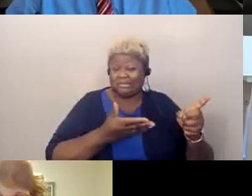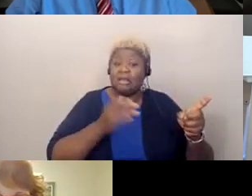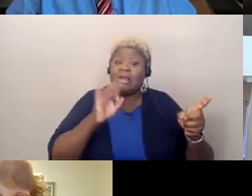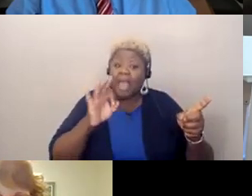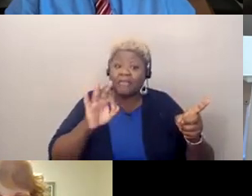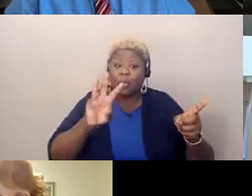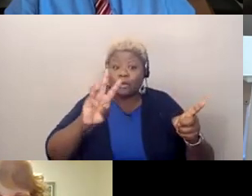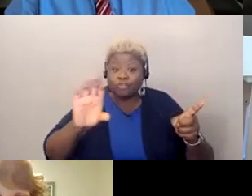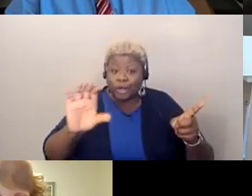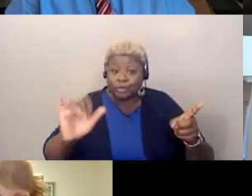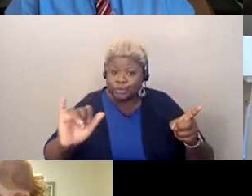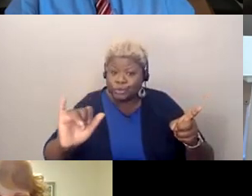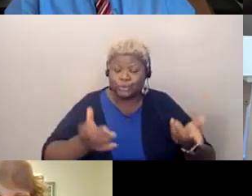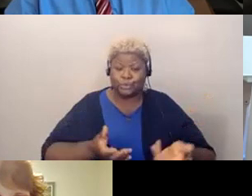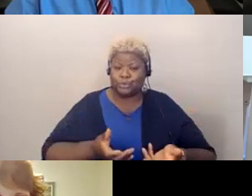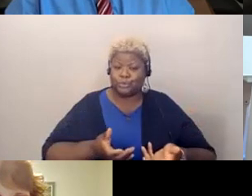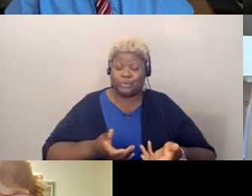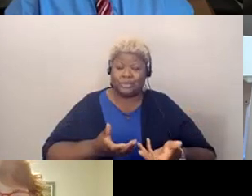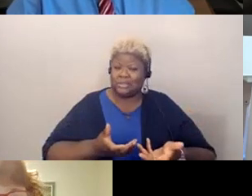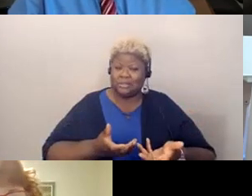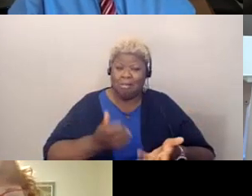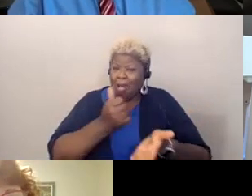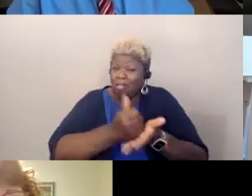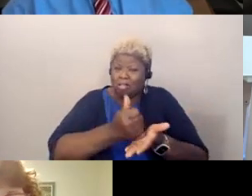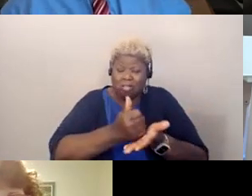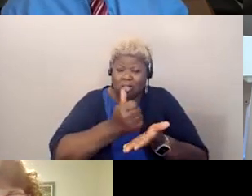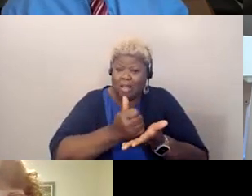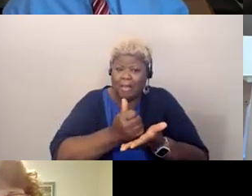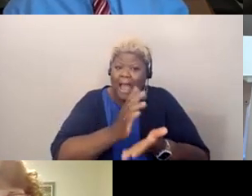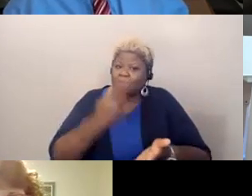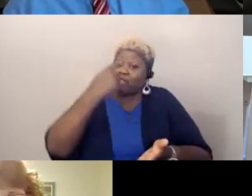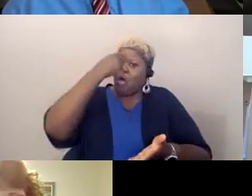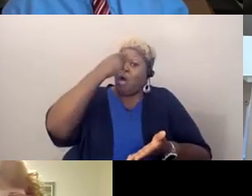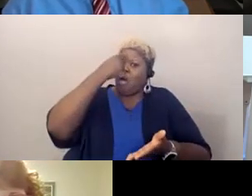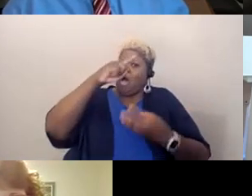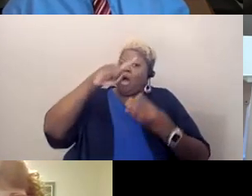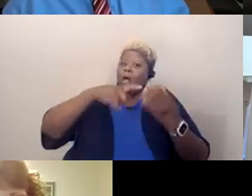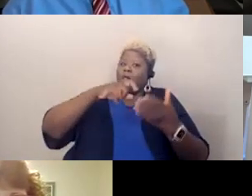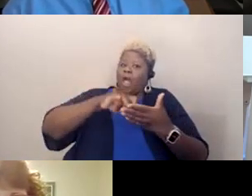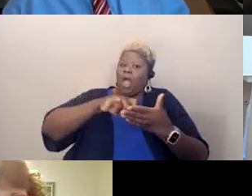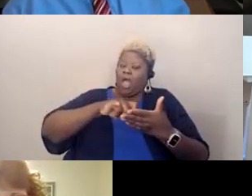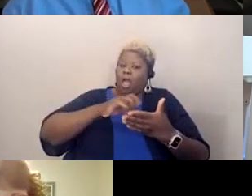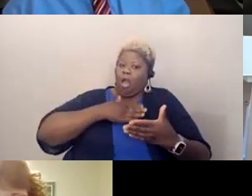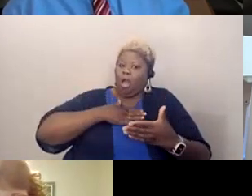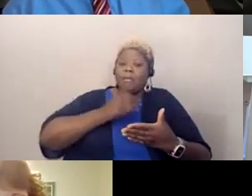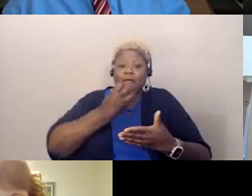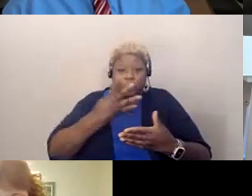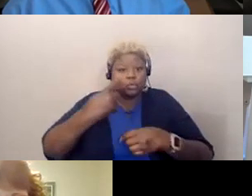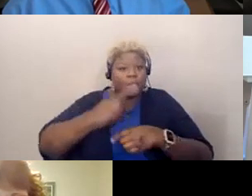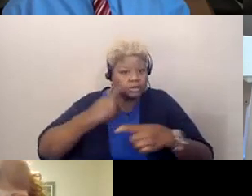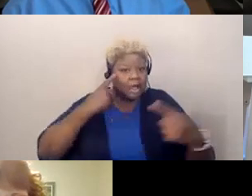in a wheelchair. And that's something I hadn't really thought about, but we've gotten some feedback over the last few